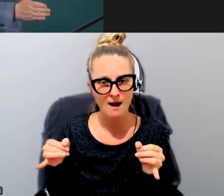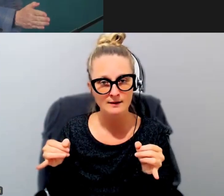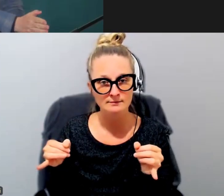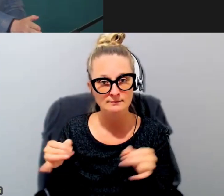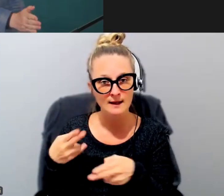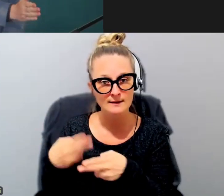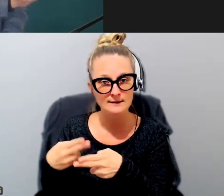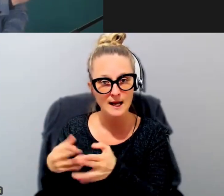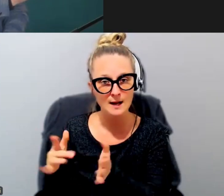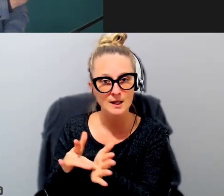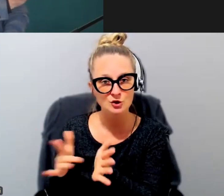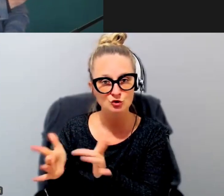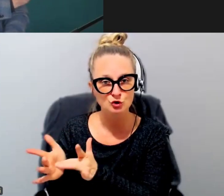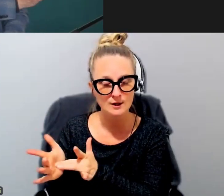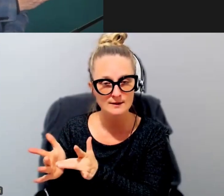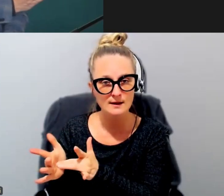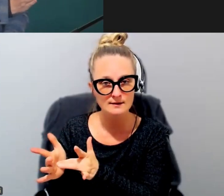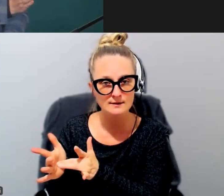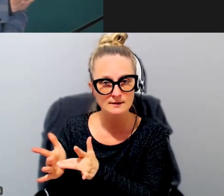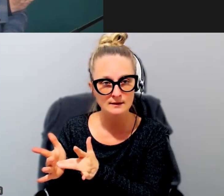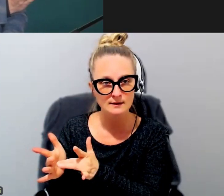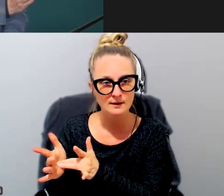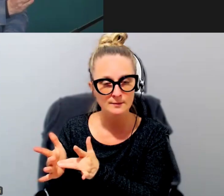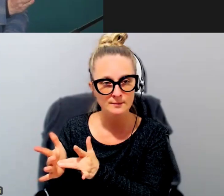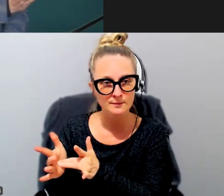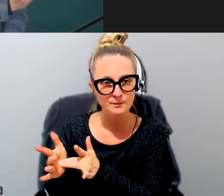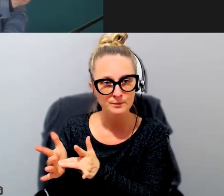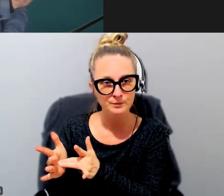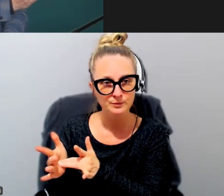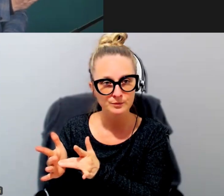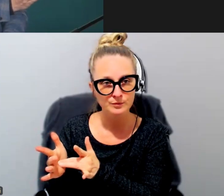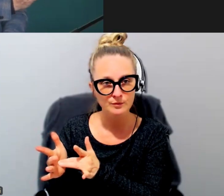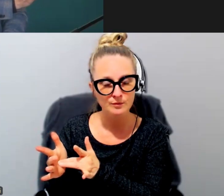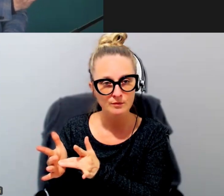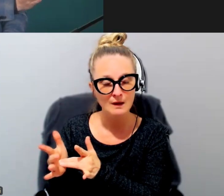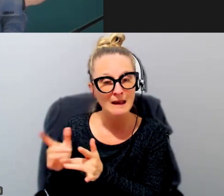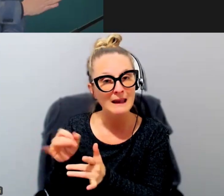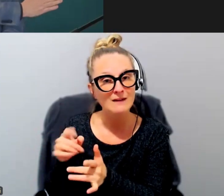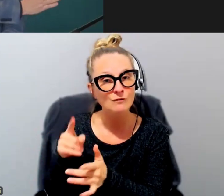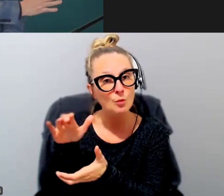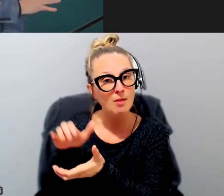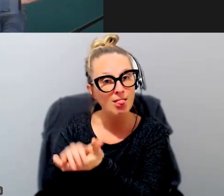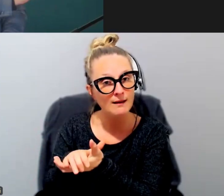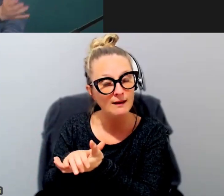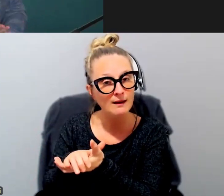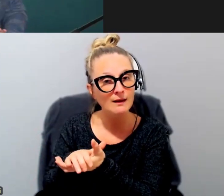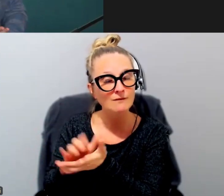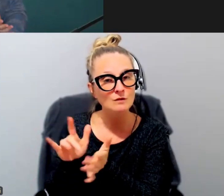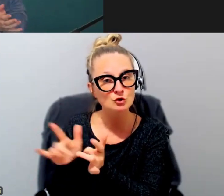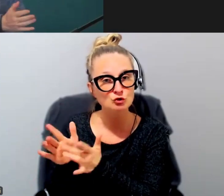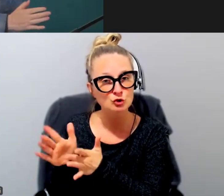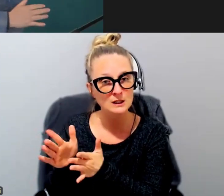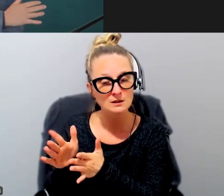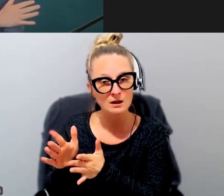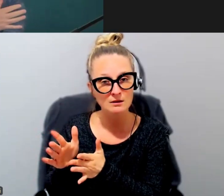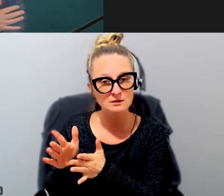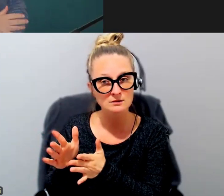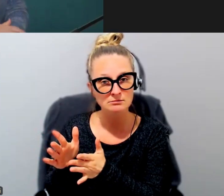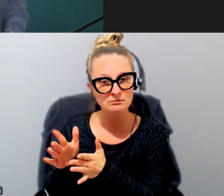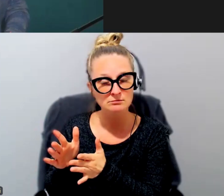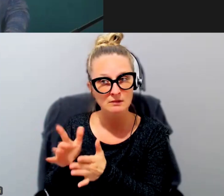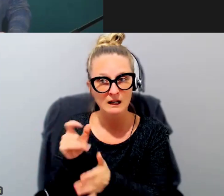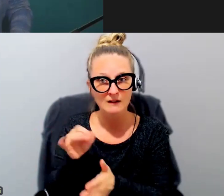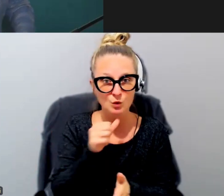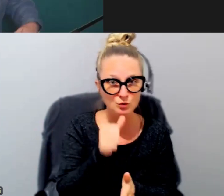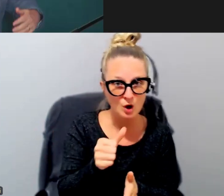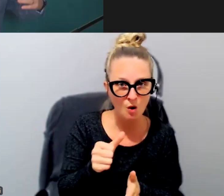Jesus. And if you believe in Jesus, your family is on one side, and if not, and like